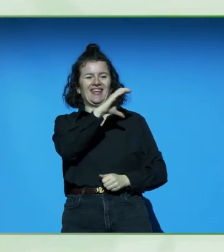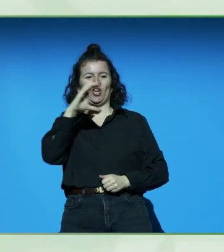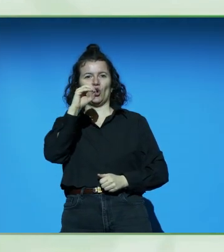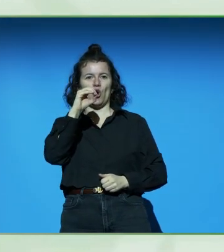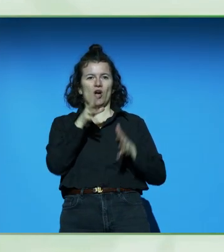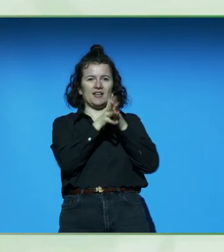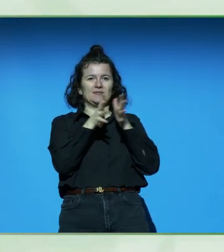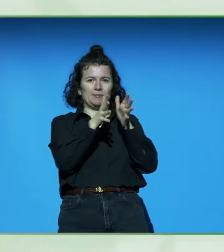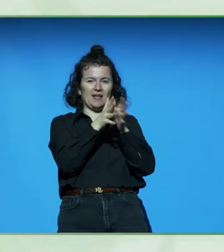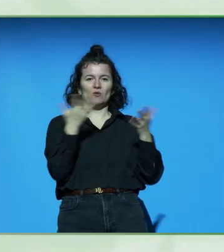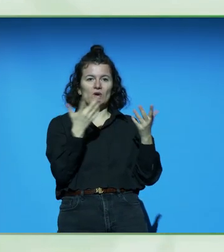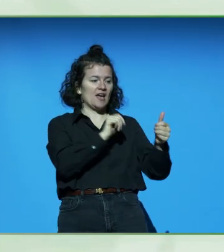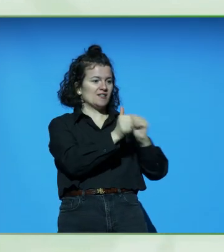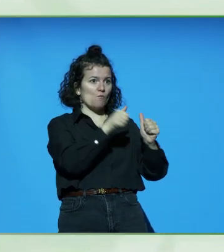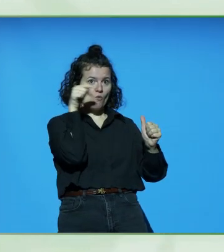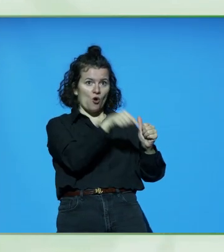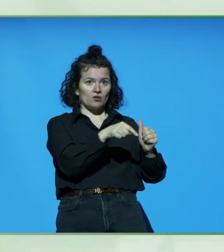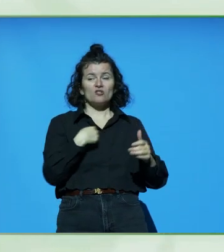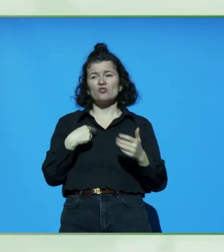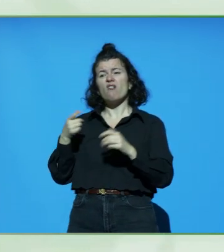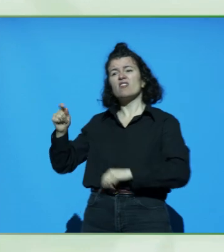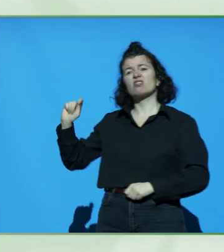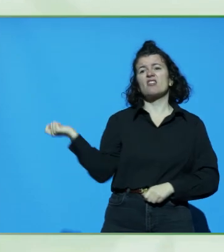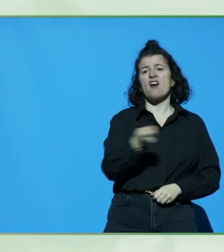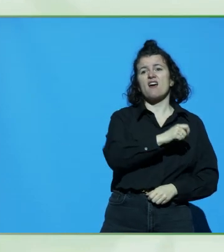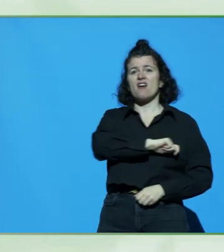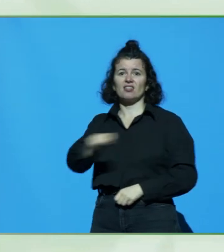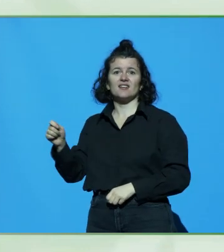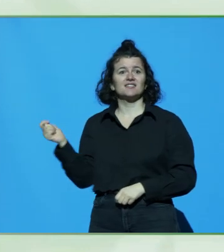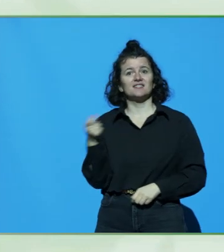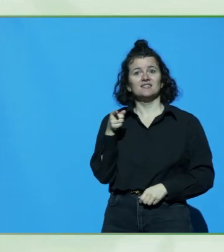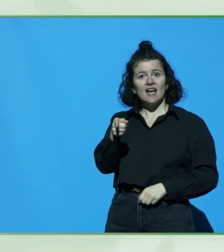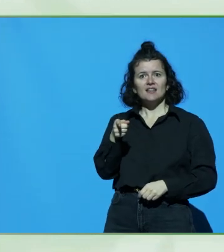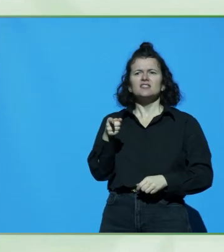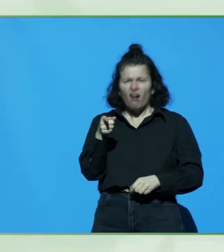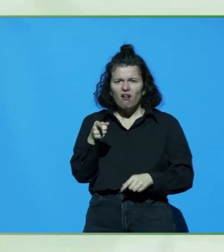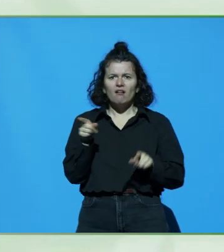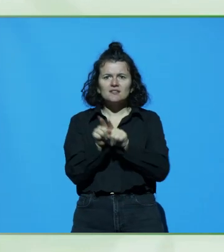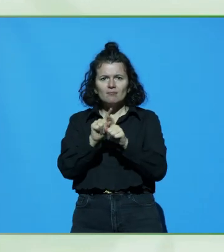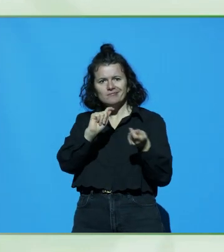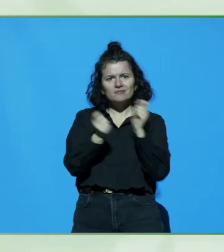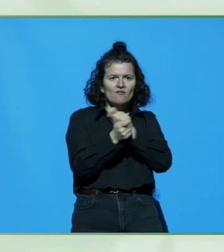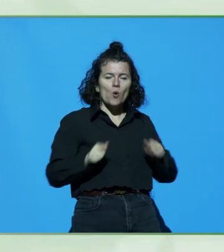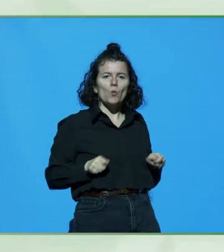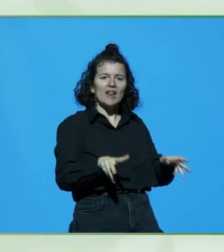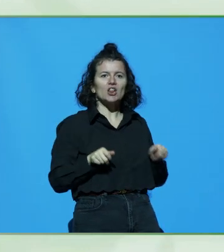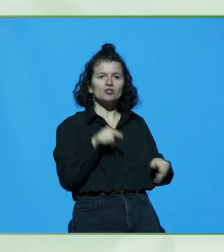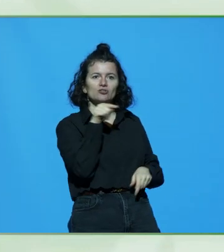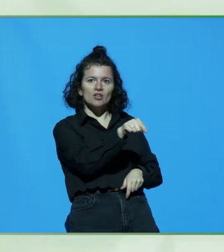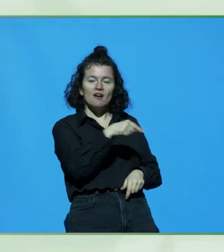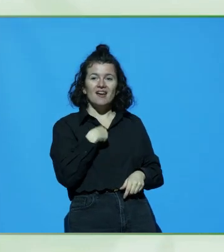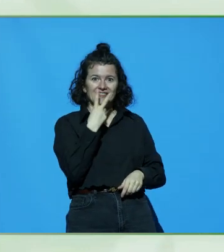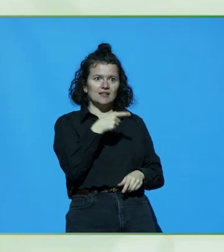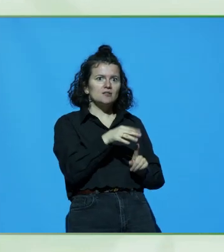what happens when wheelchair tennis isn't treated as an exception, but it's fully integrated as